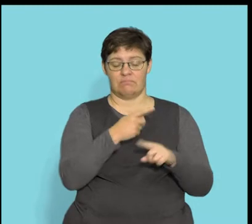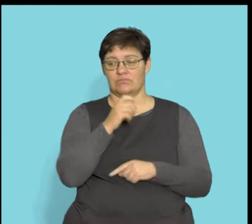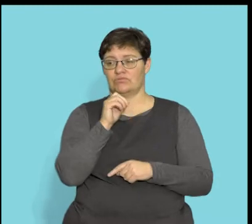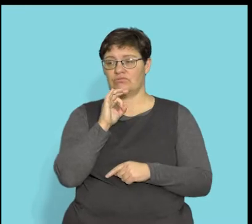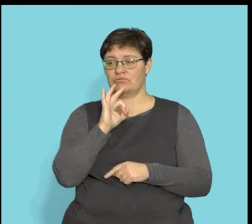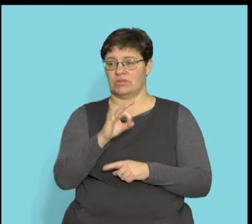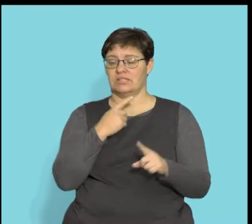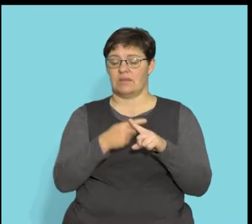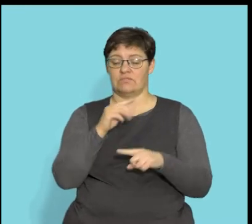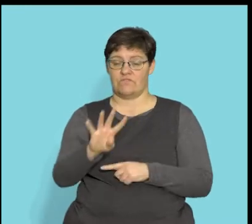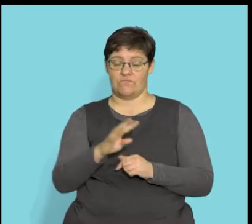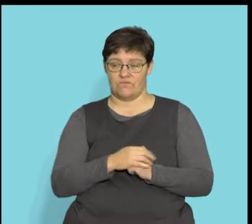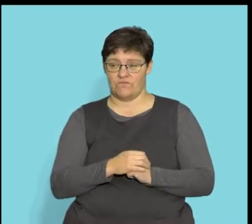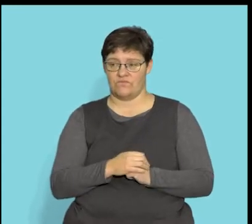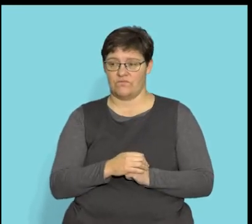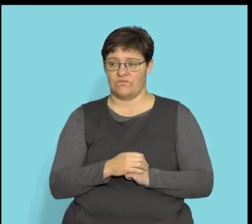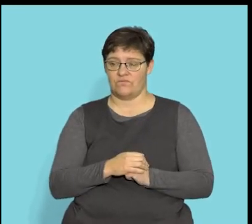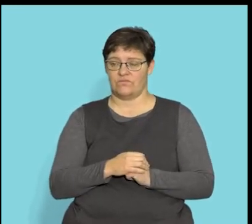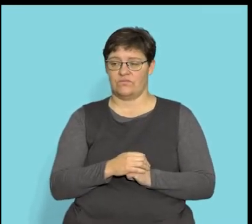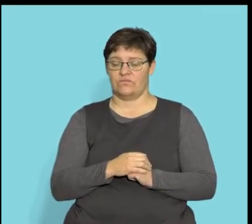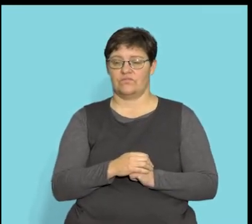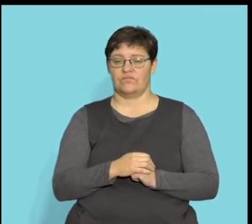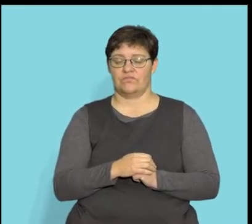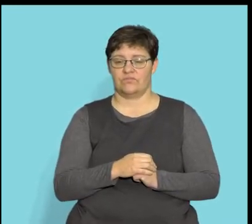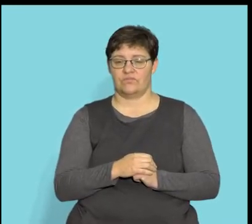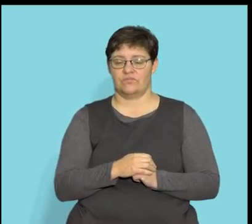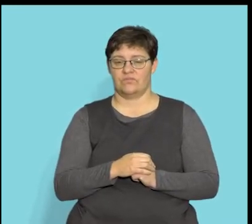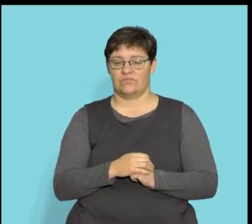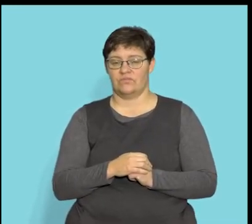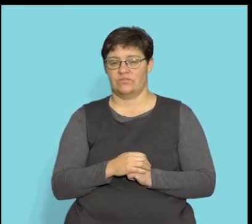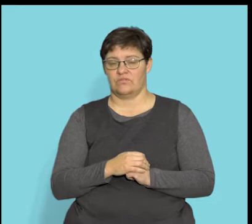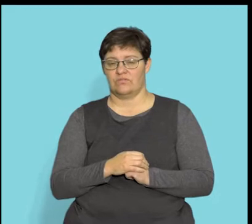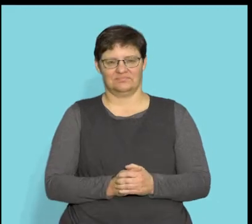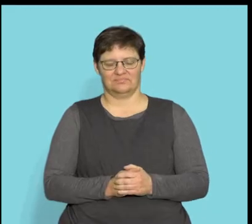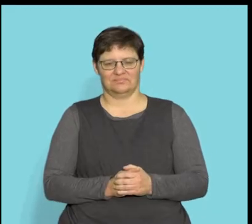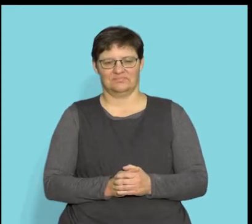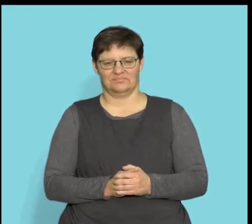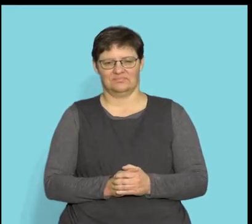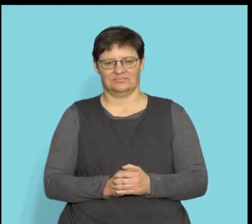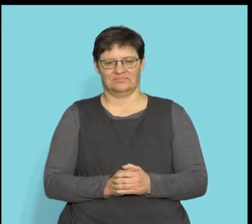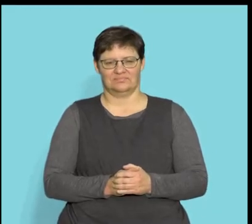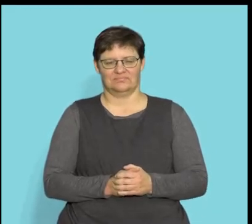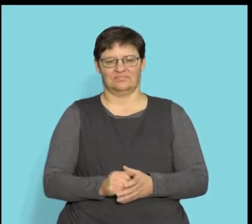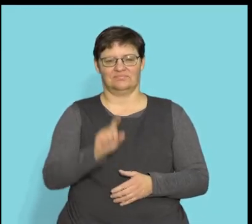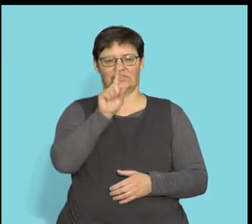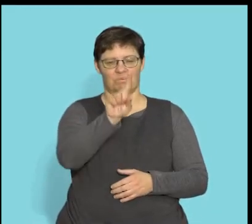my height. And this is going to give me an answer of